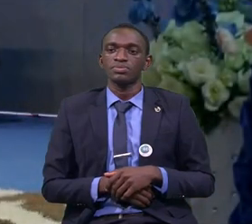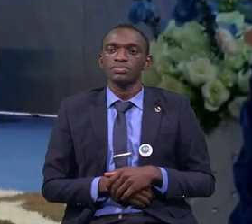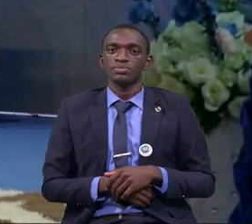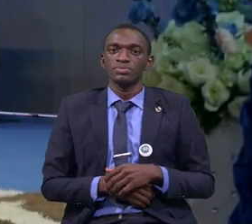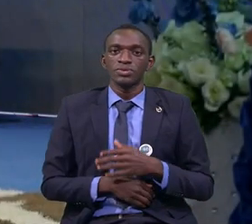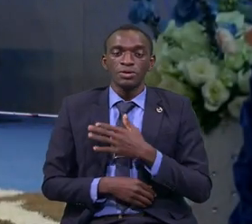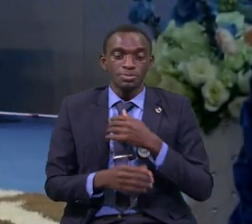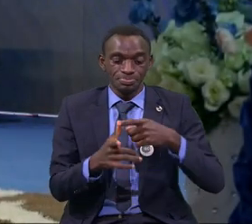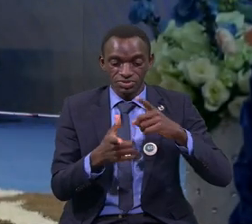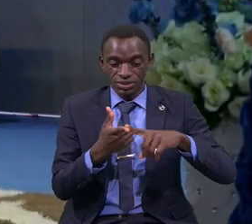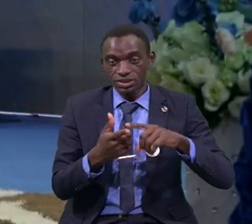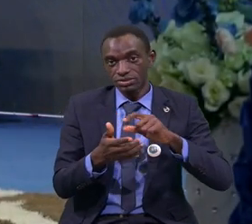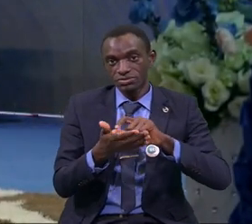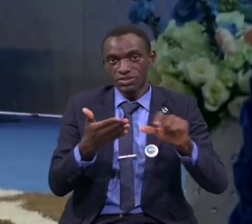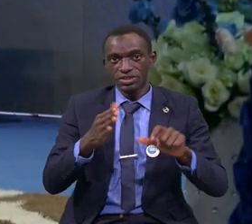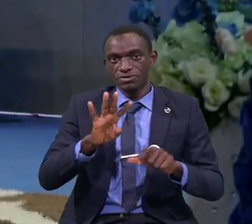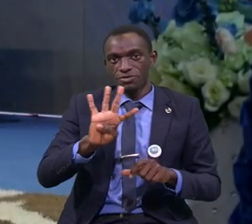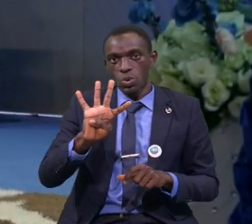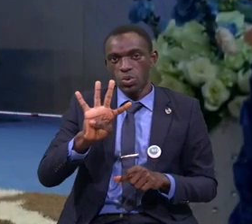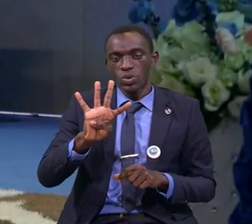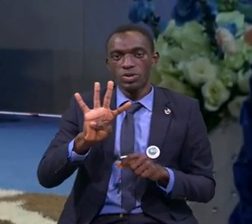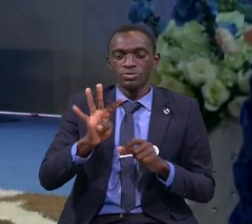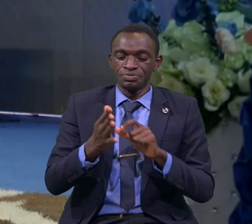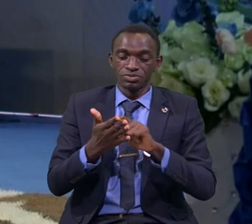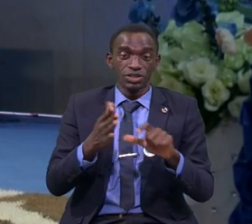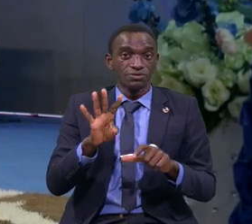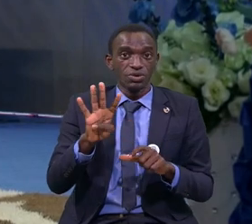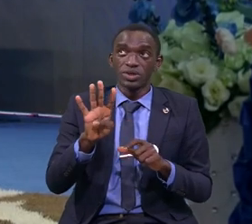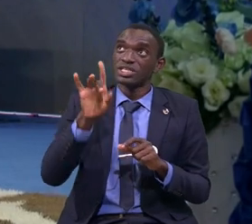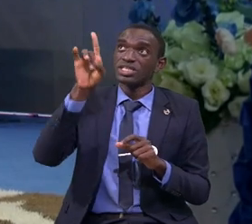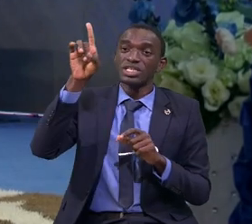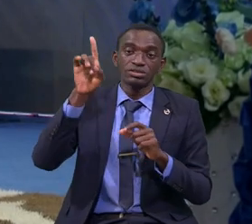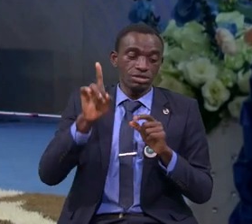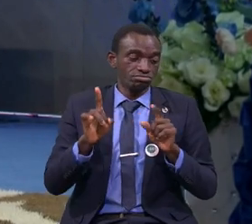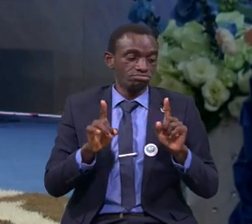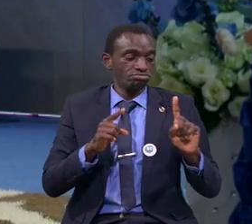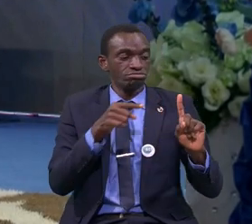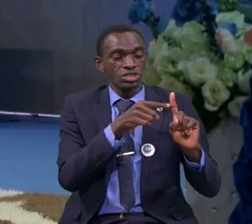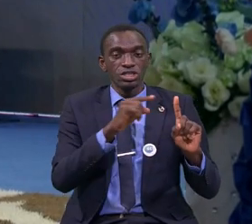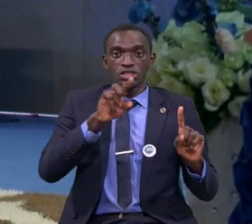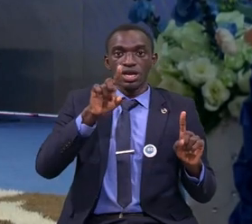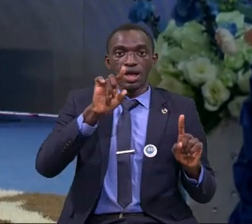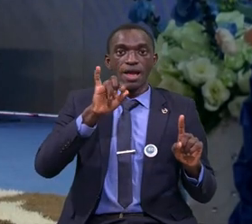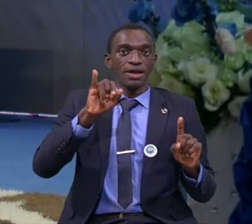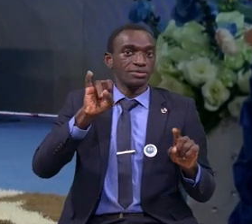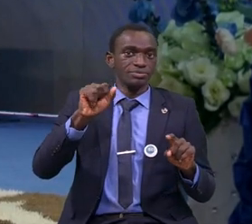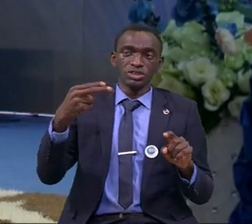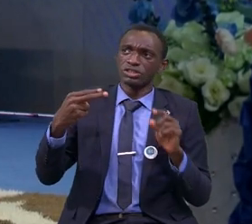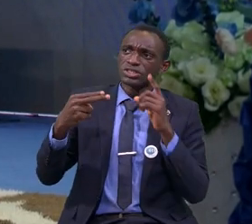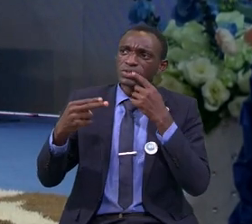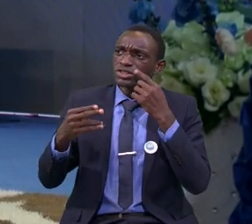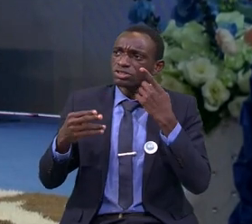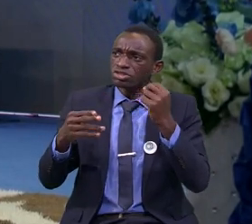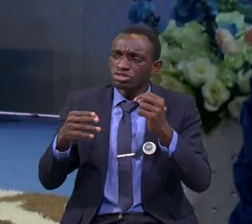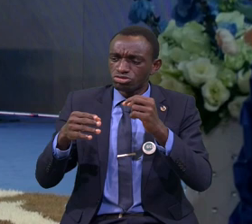Then in verse 4, it says, and the post of the door moved at the voice